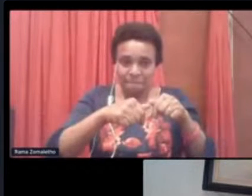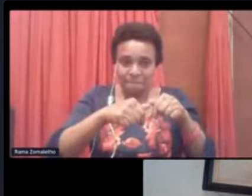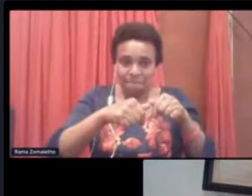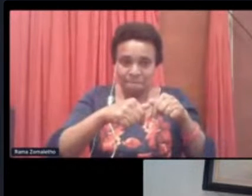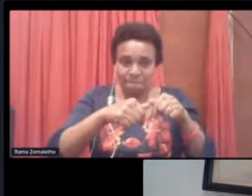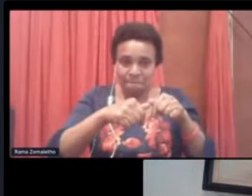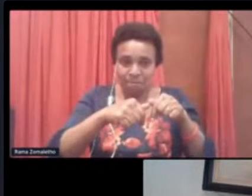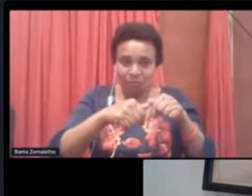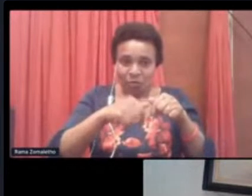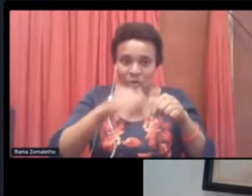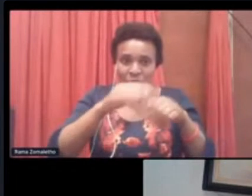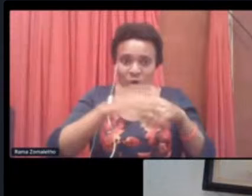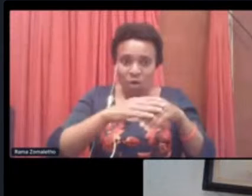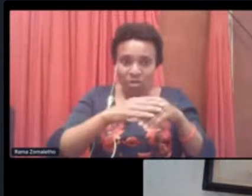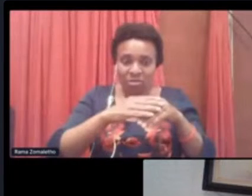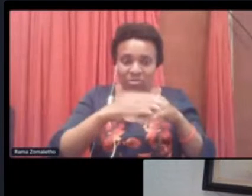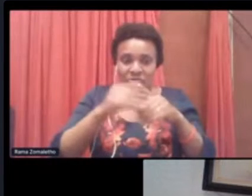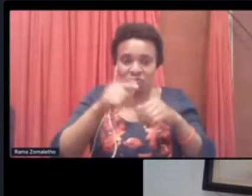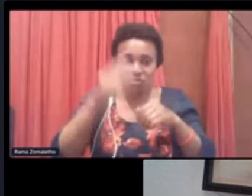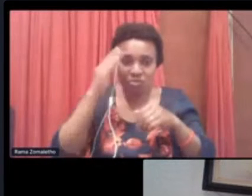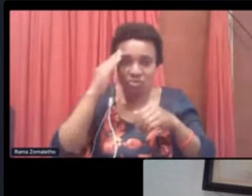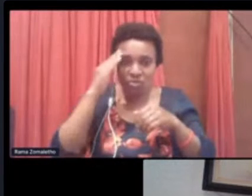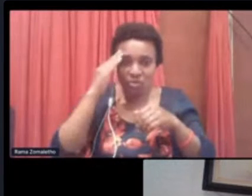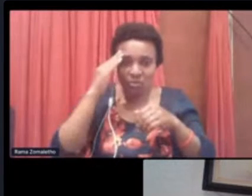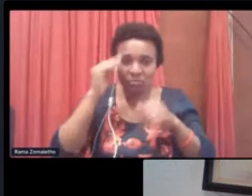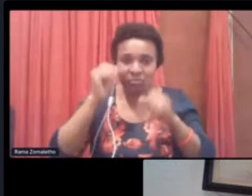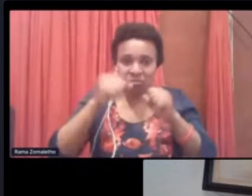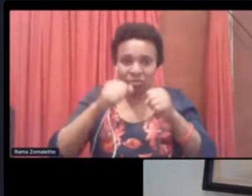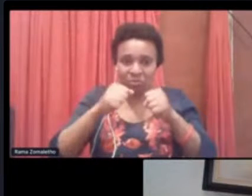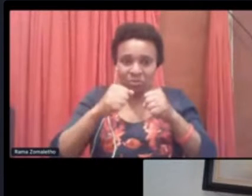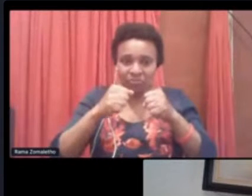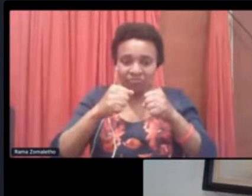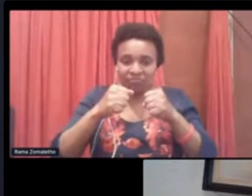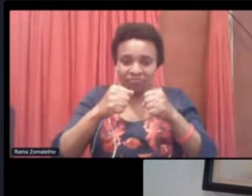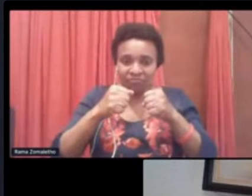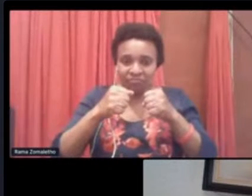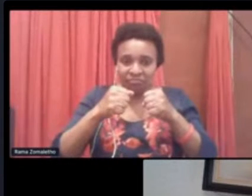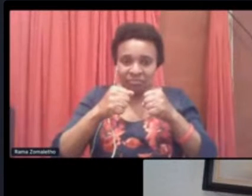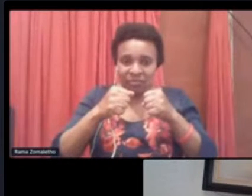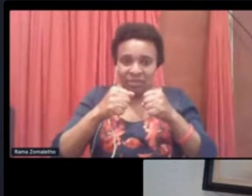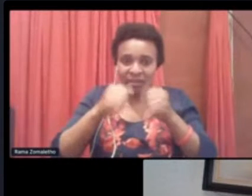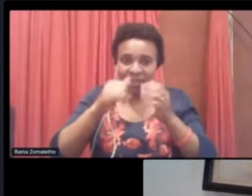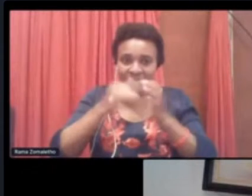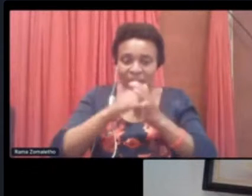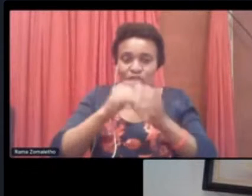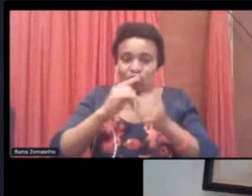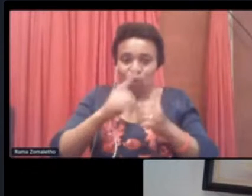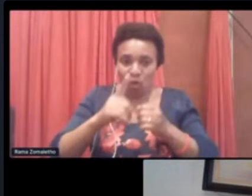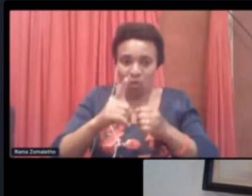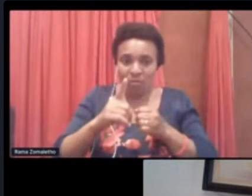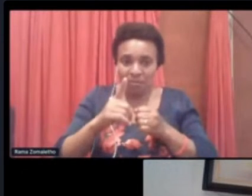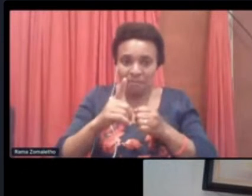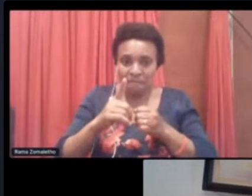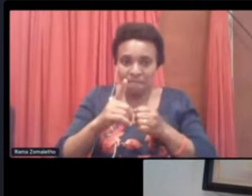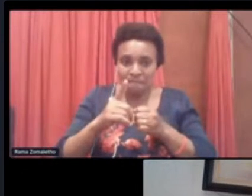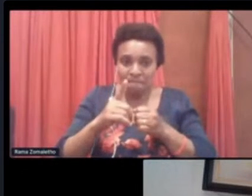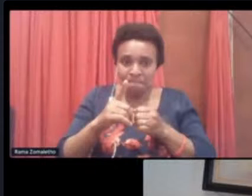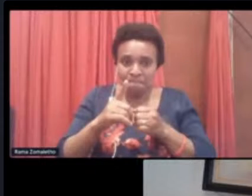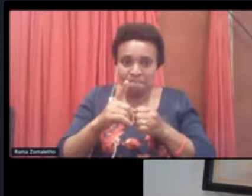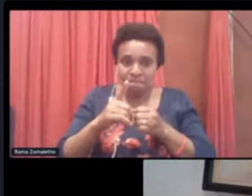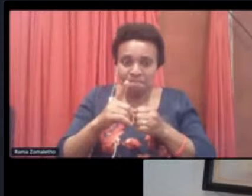on diaspora in general and remittances in particular. So, if you